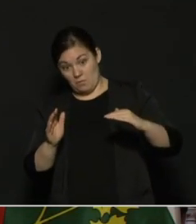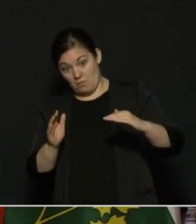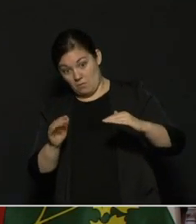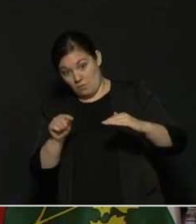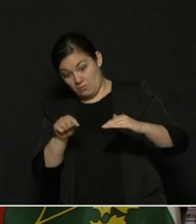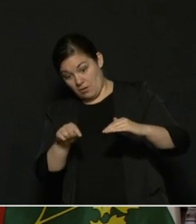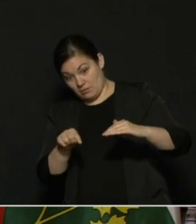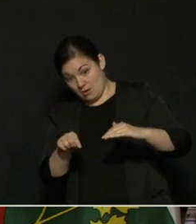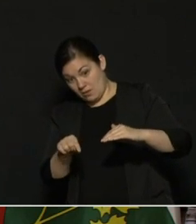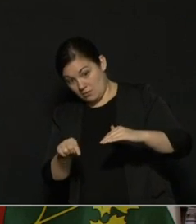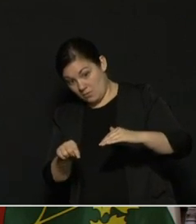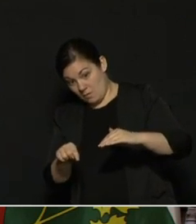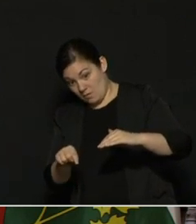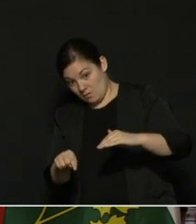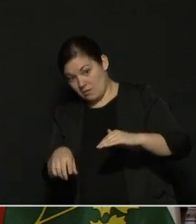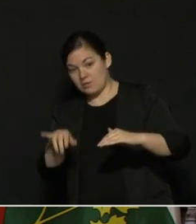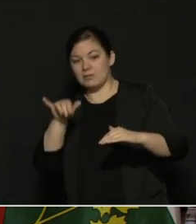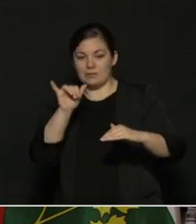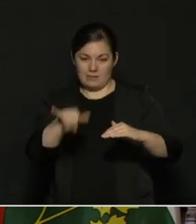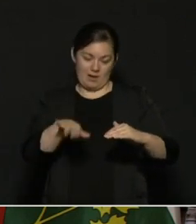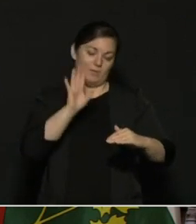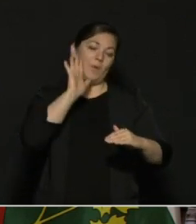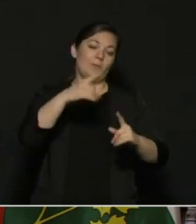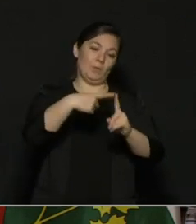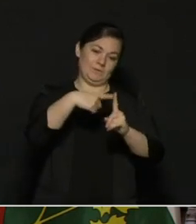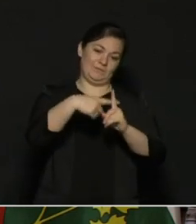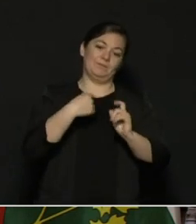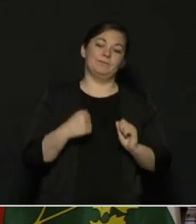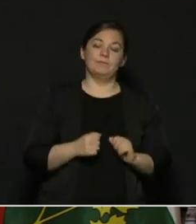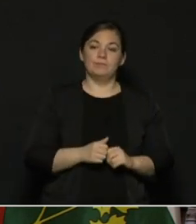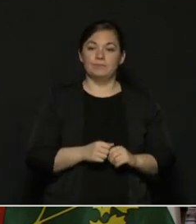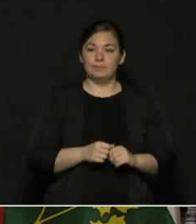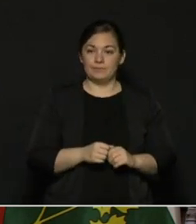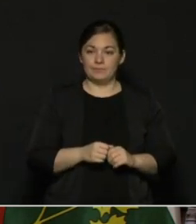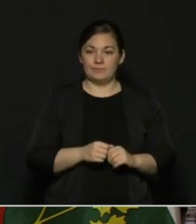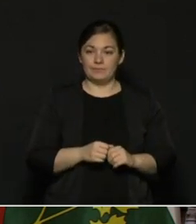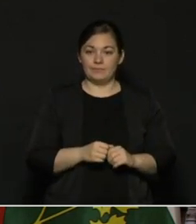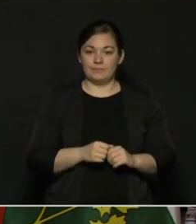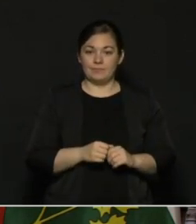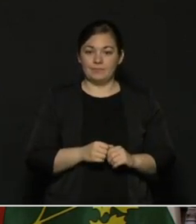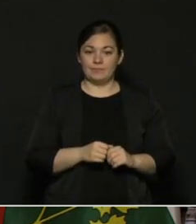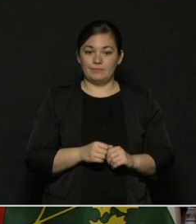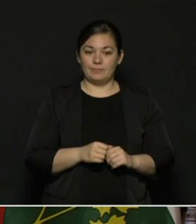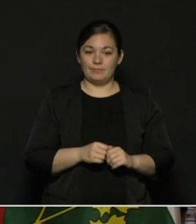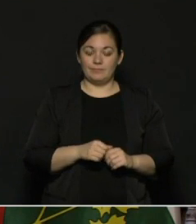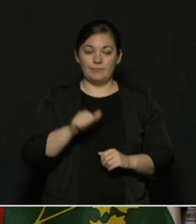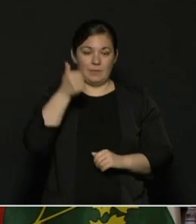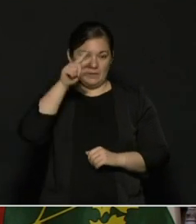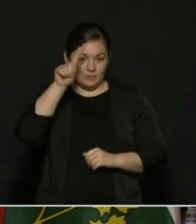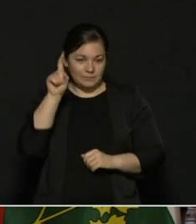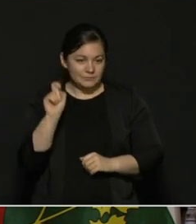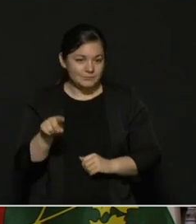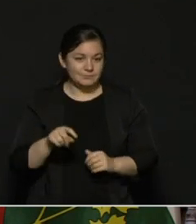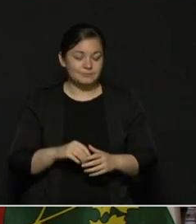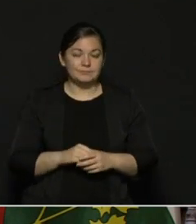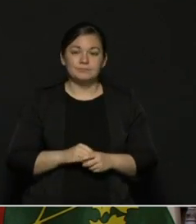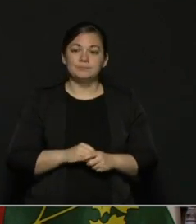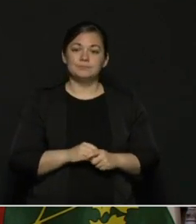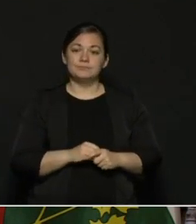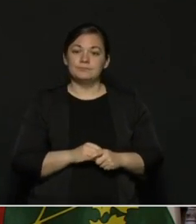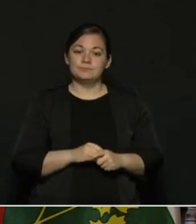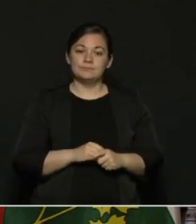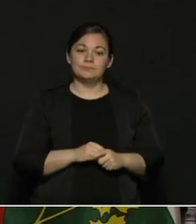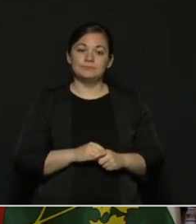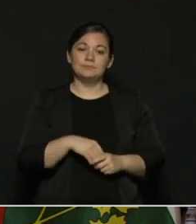helpful and important for us at our public health measures table. Next question. Your next question comes from Jessica Smith with Queen's